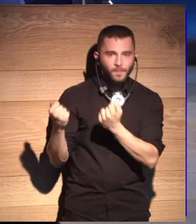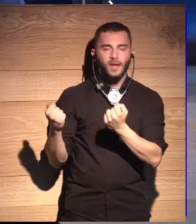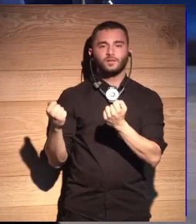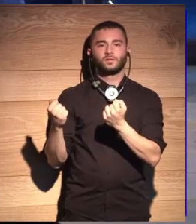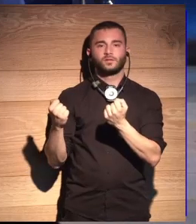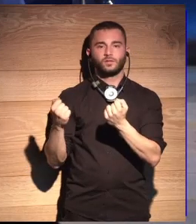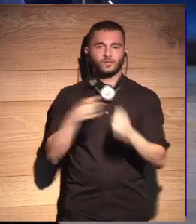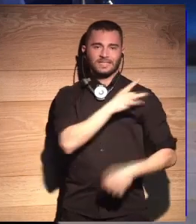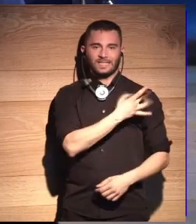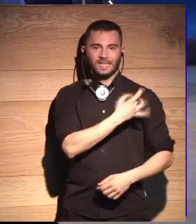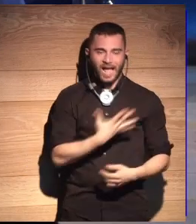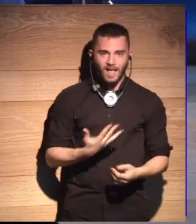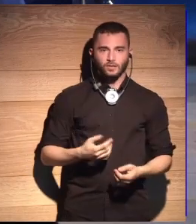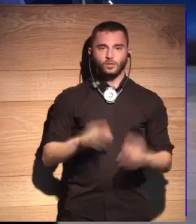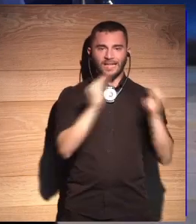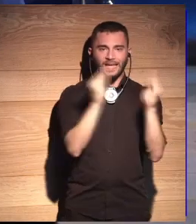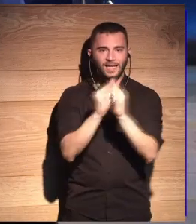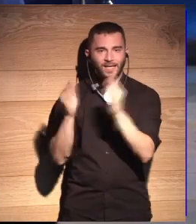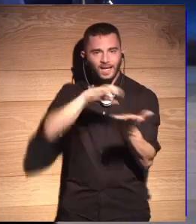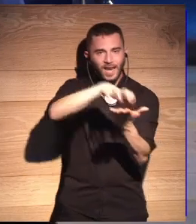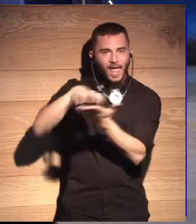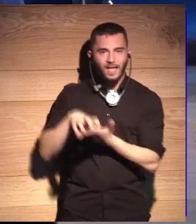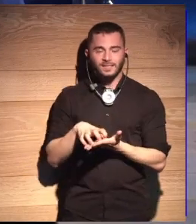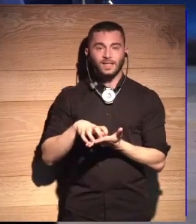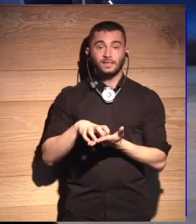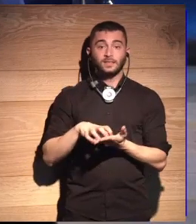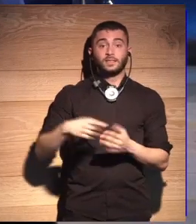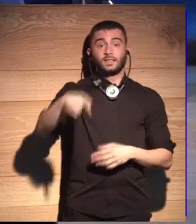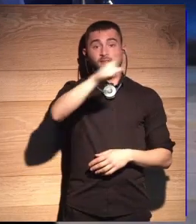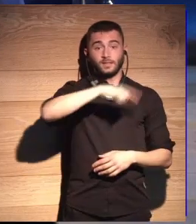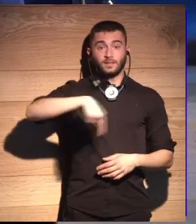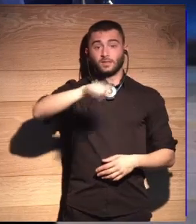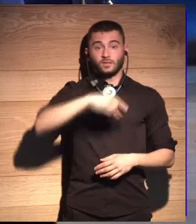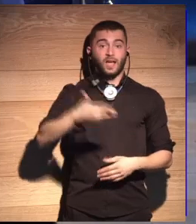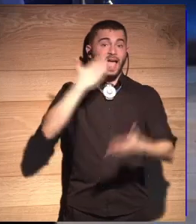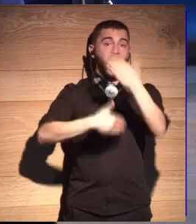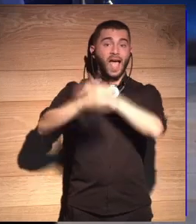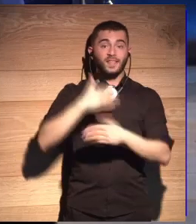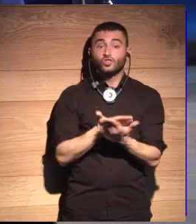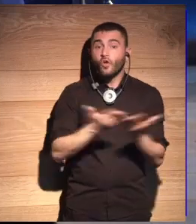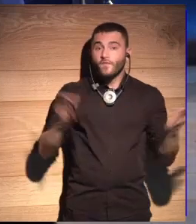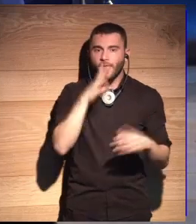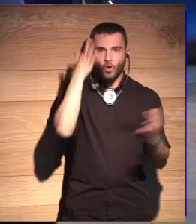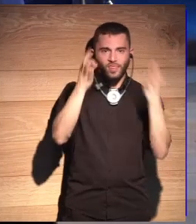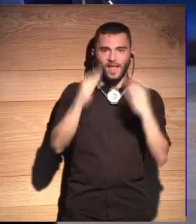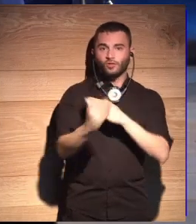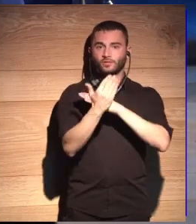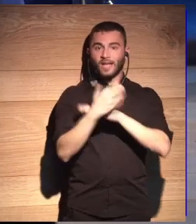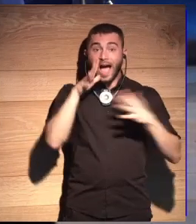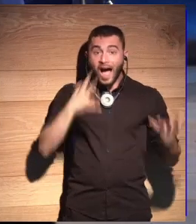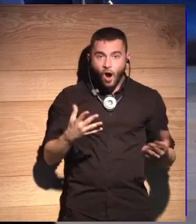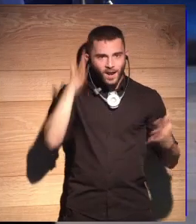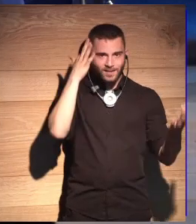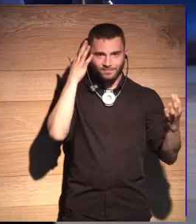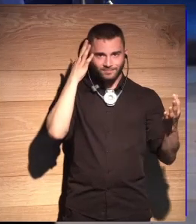the experts, the trade unions, the churches, those that we trusted for data to be given to